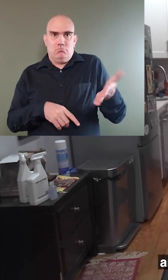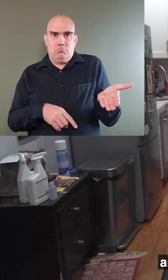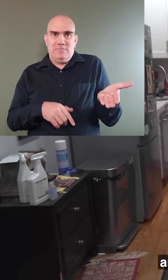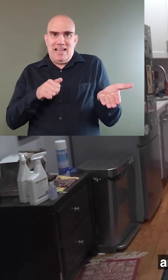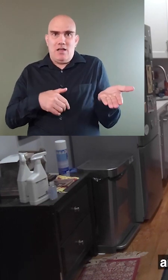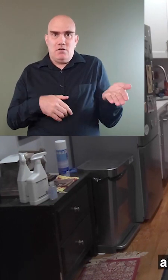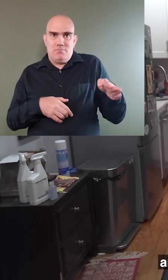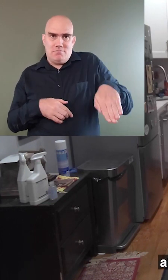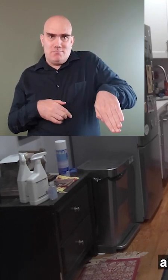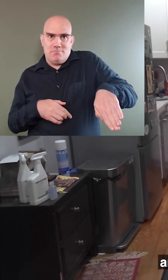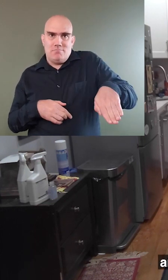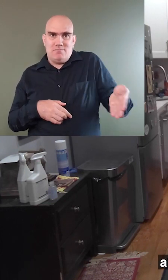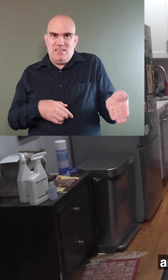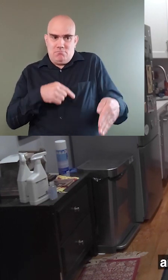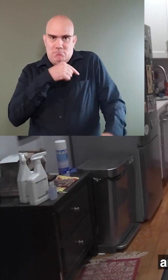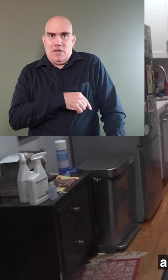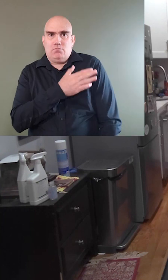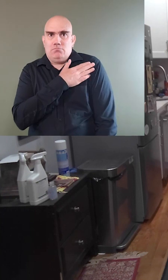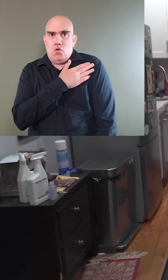I can rotate it